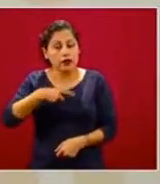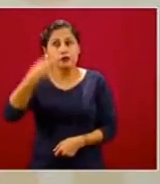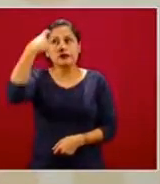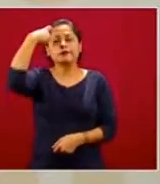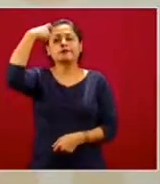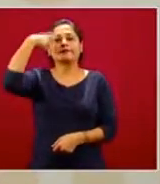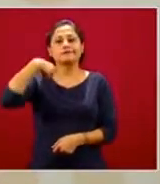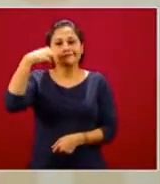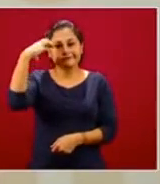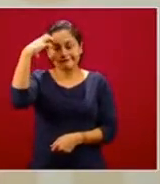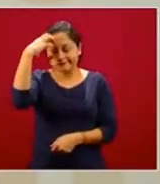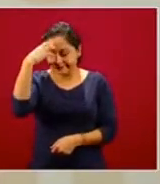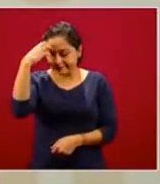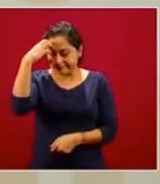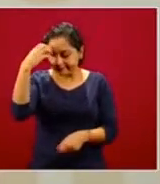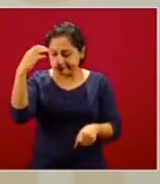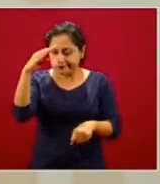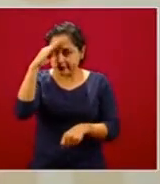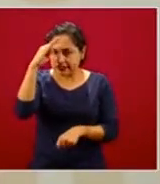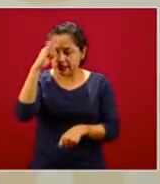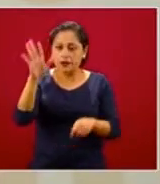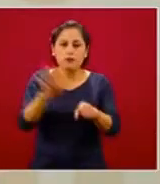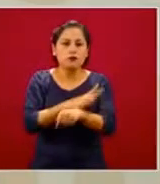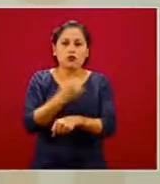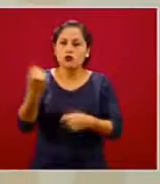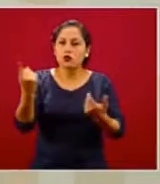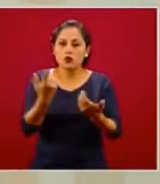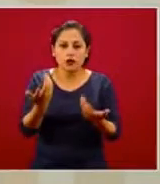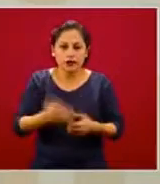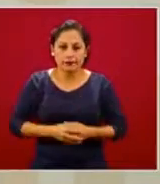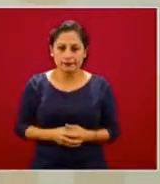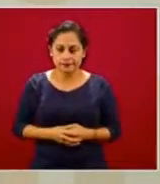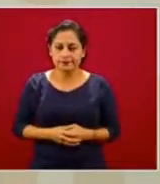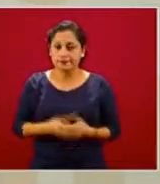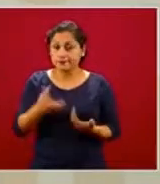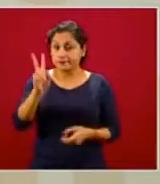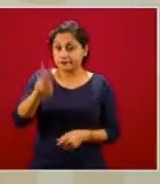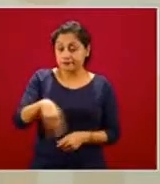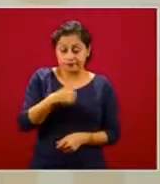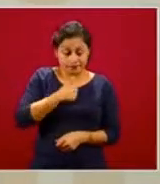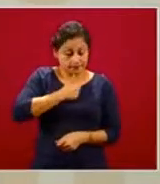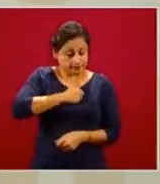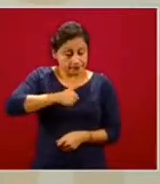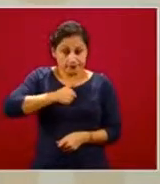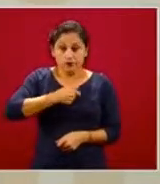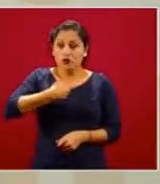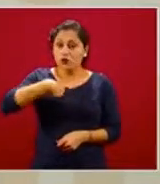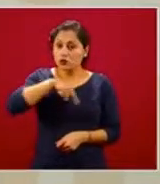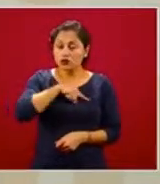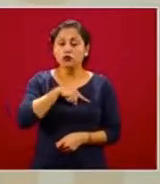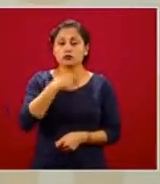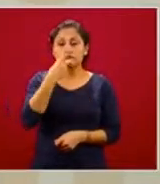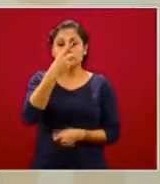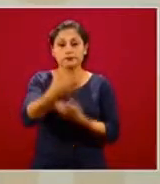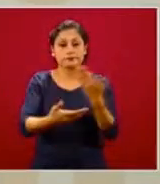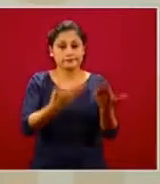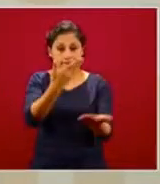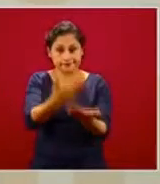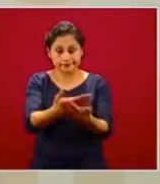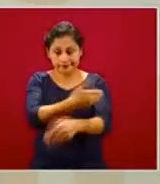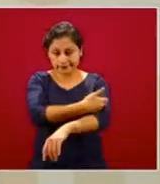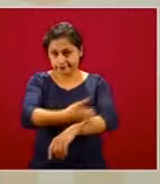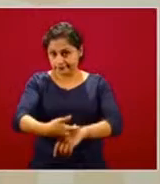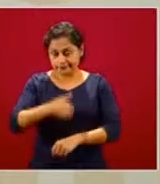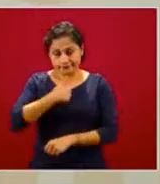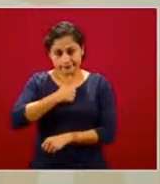entender por And qué we se need to dan estas understand cosas. why these things Entonces, es una happen. pena It's y a lamentamos mucho la shame, and pérdida de we Giovanni really, López really en este